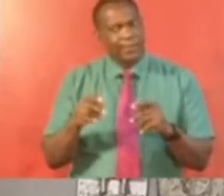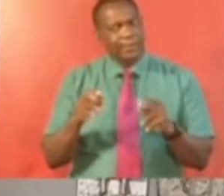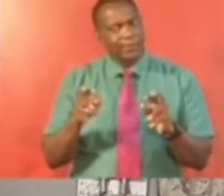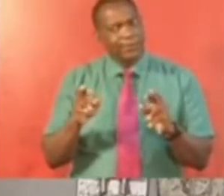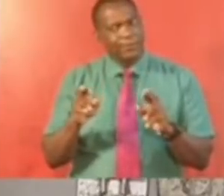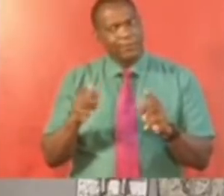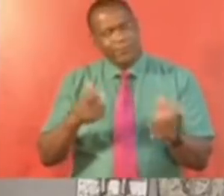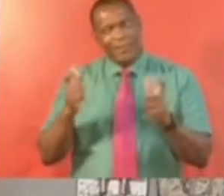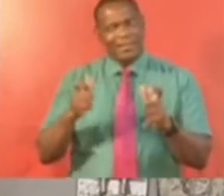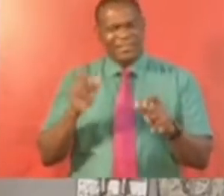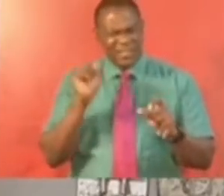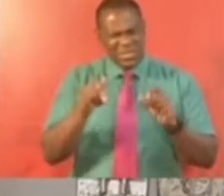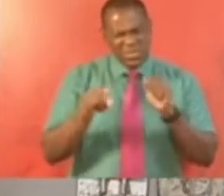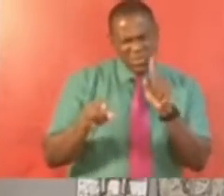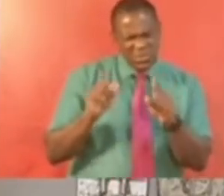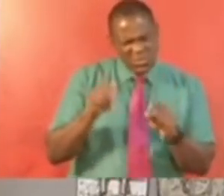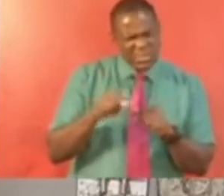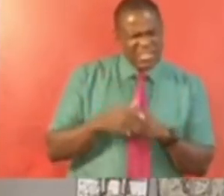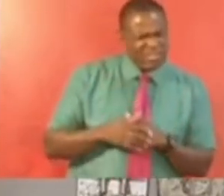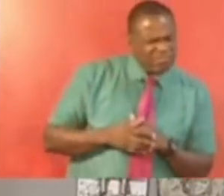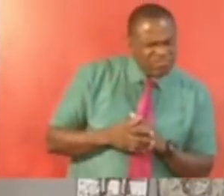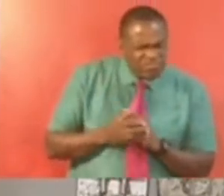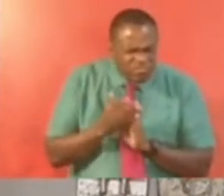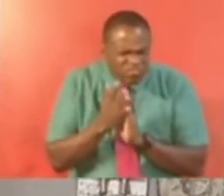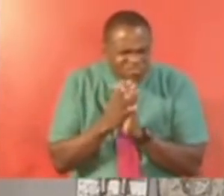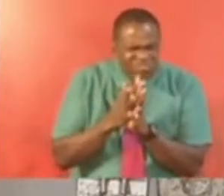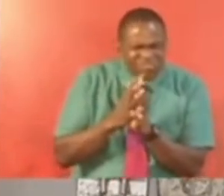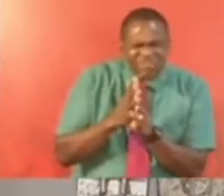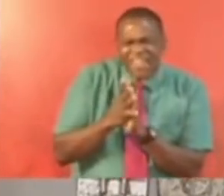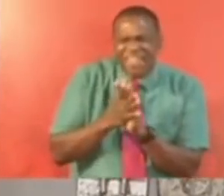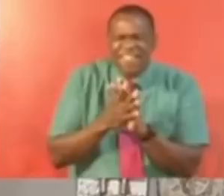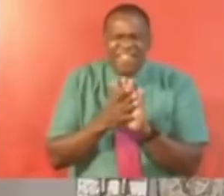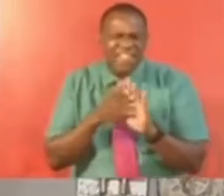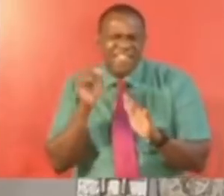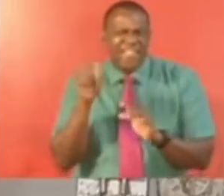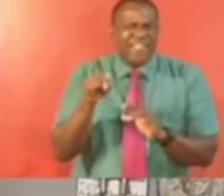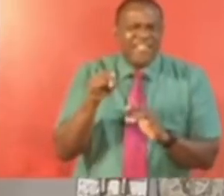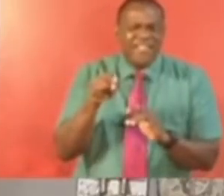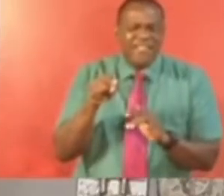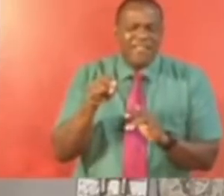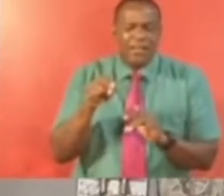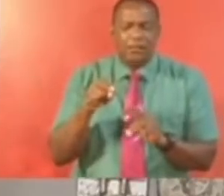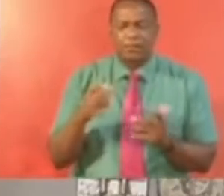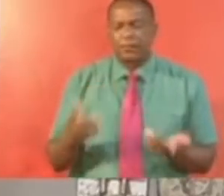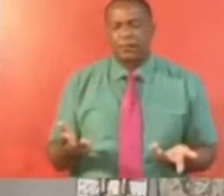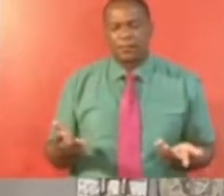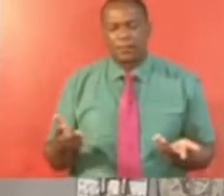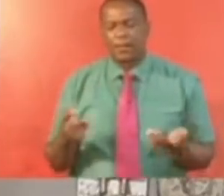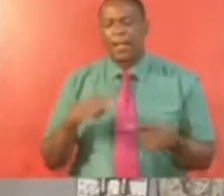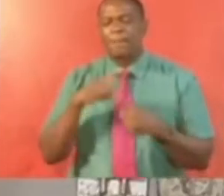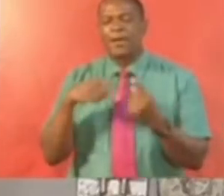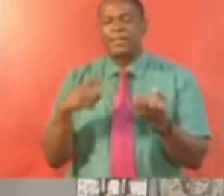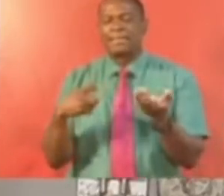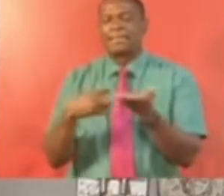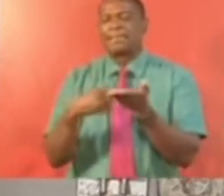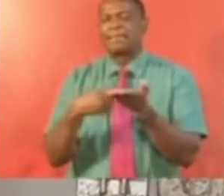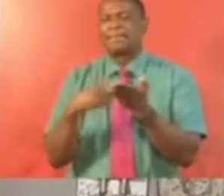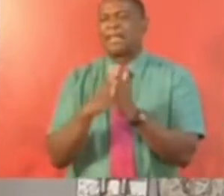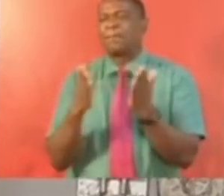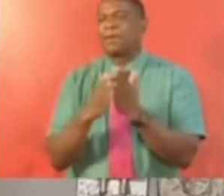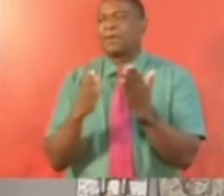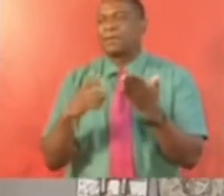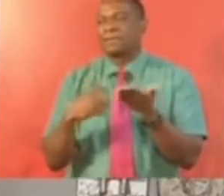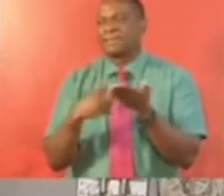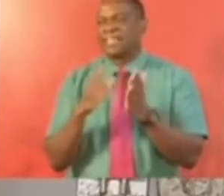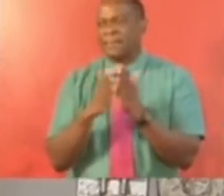books. So I just wanted to put it to rest immediately. The ticket books, as with all fixed penalty ticket books, are printed by the government